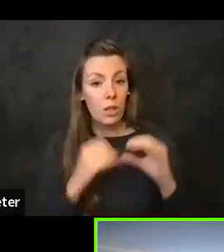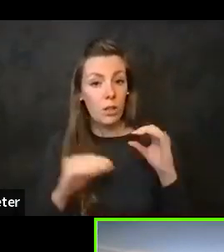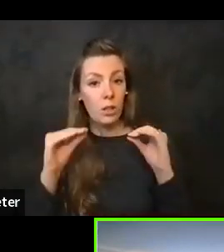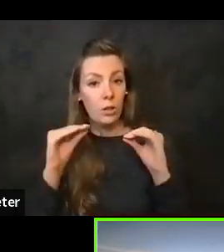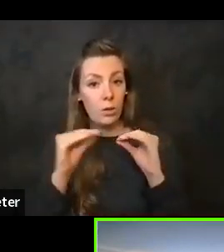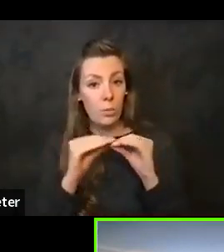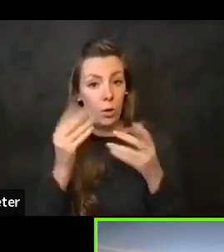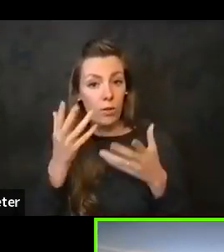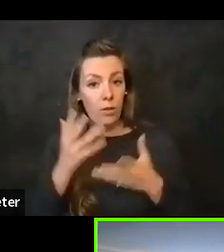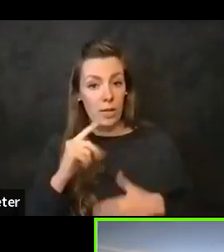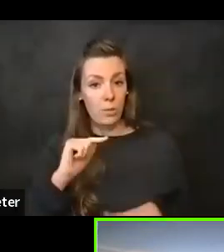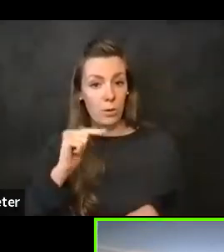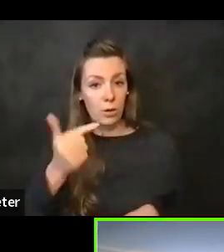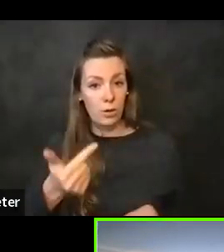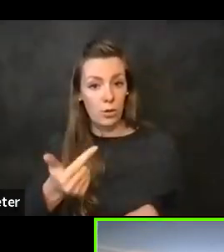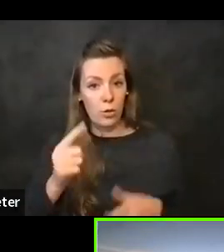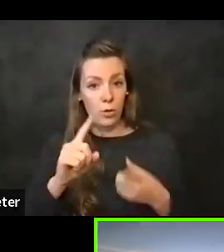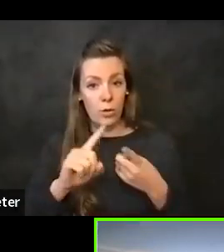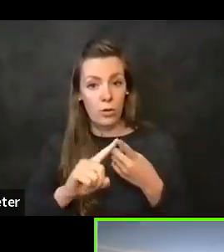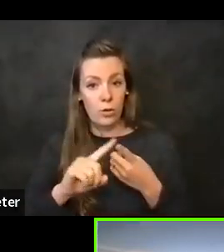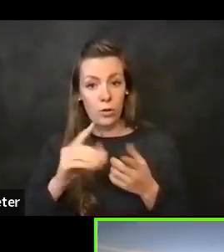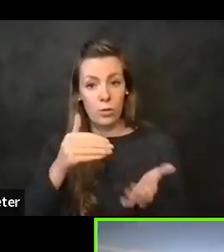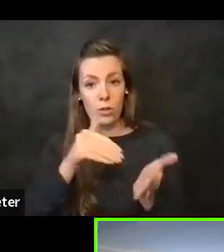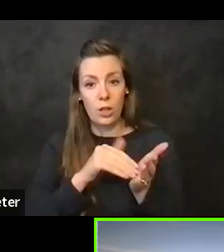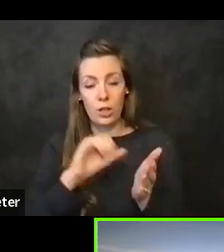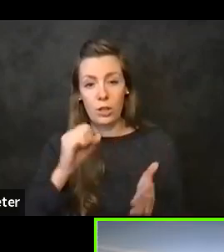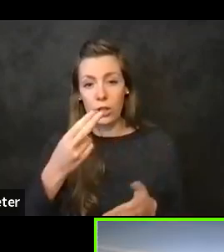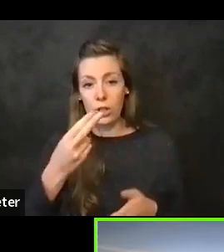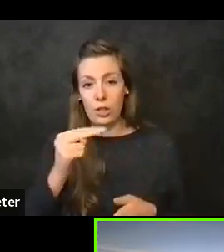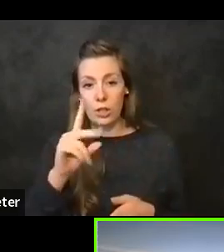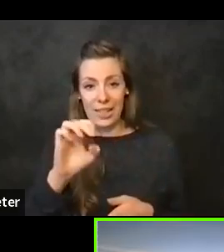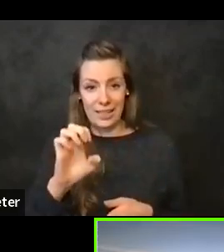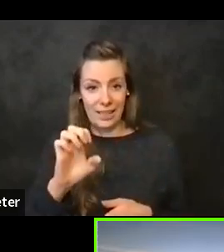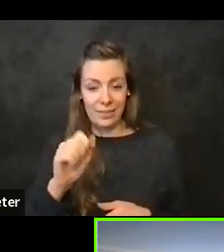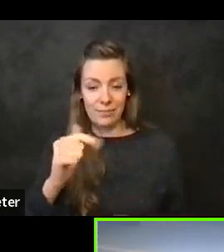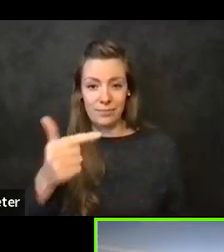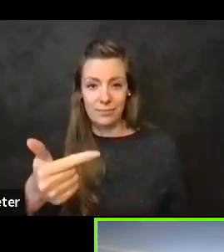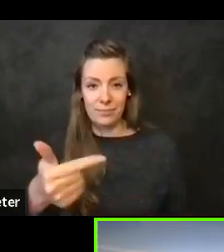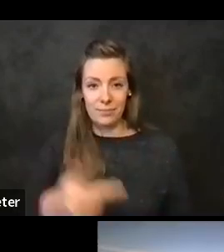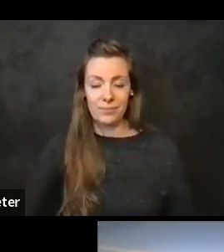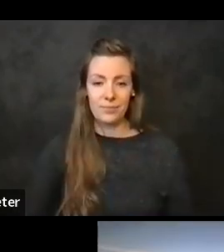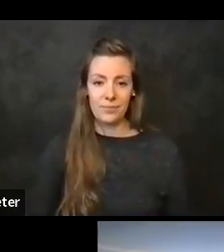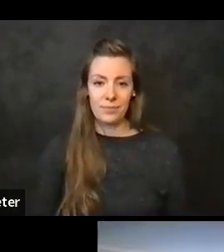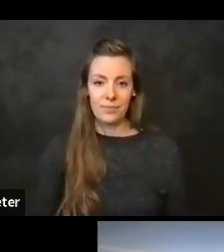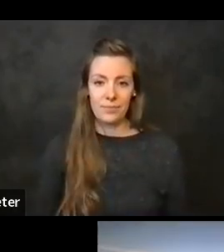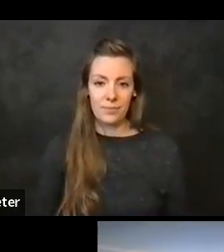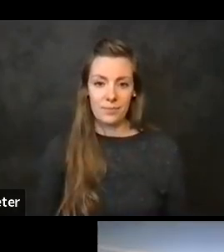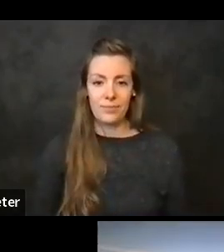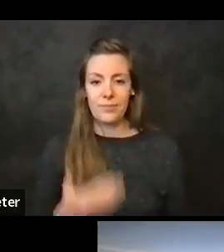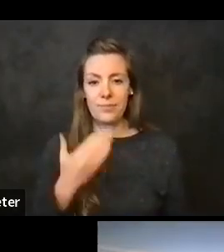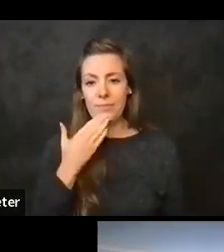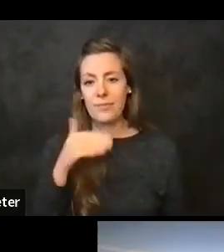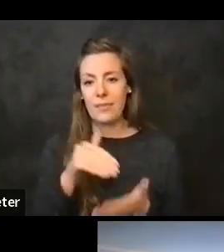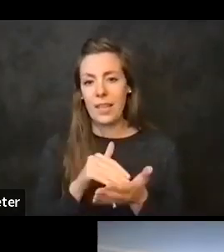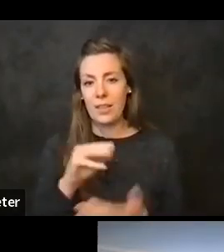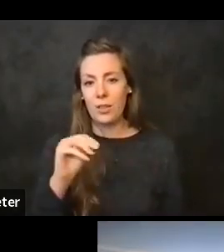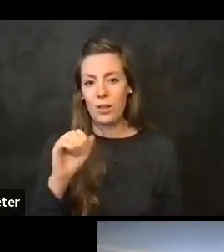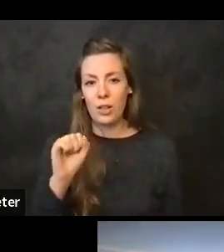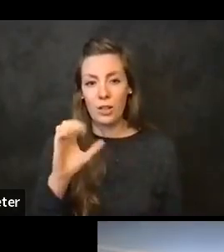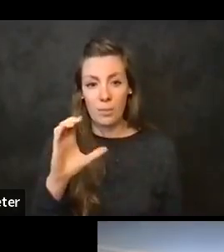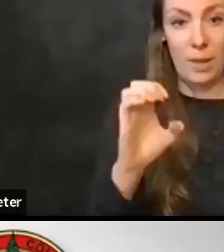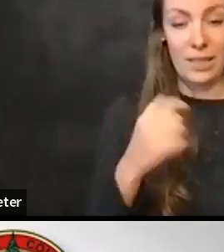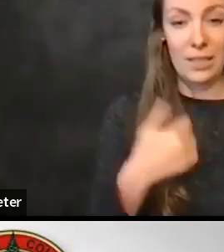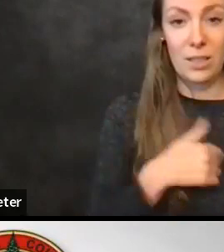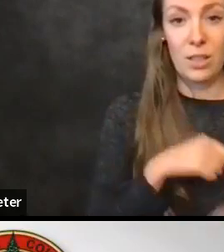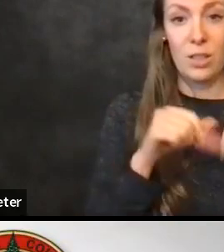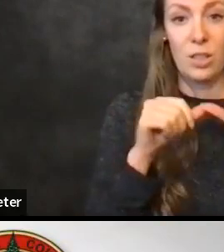campaign now, I'm going to turn it over to Dr. Urmila Shende, our vaccination chief. Thank you, Dr. Mace. We continue to